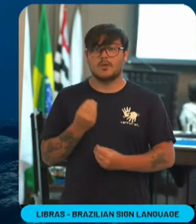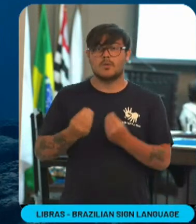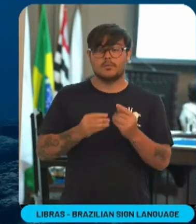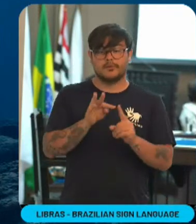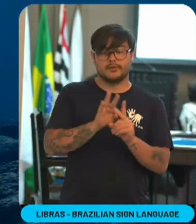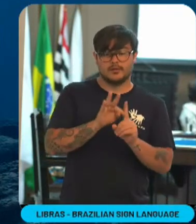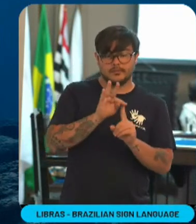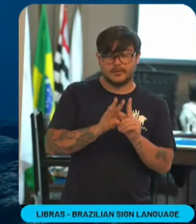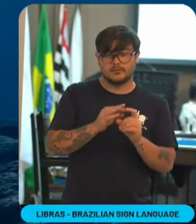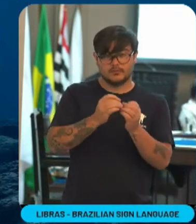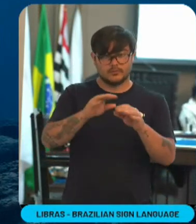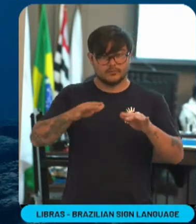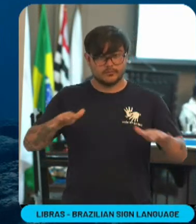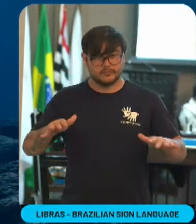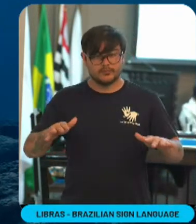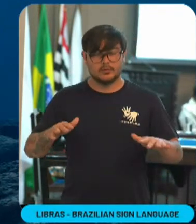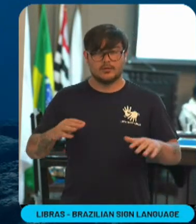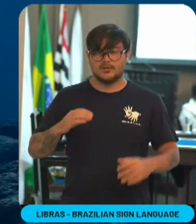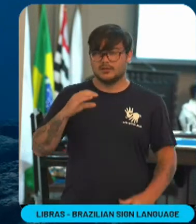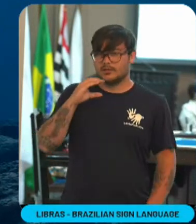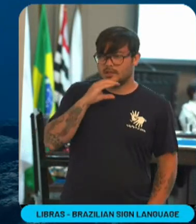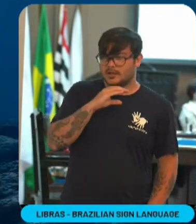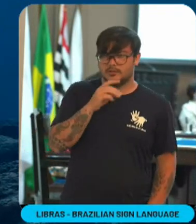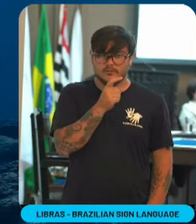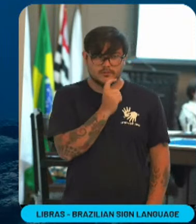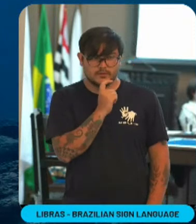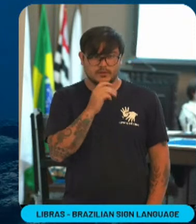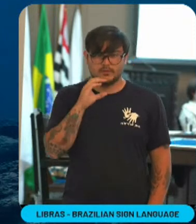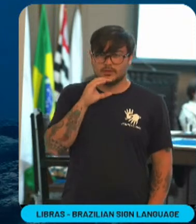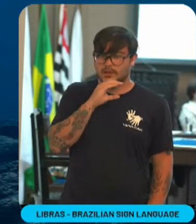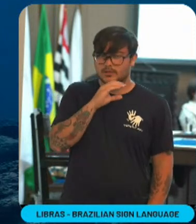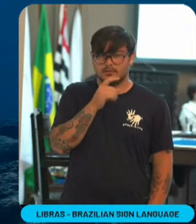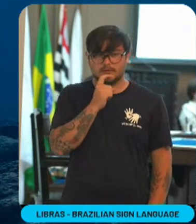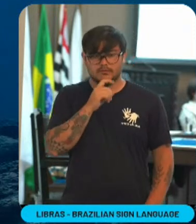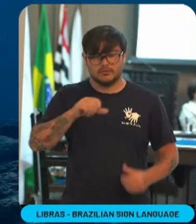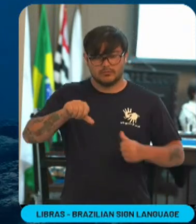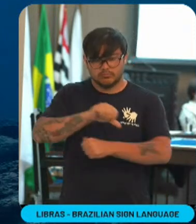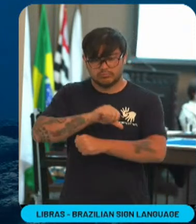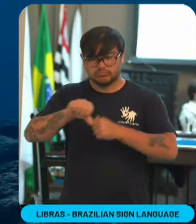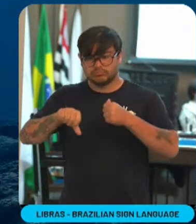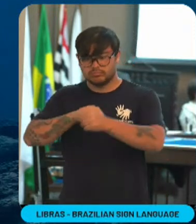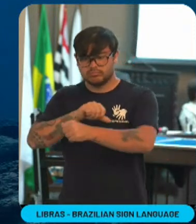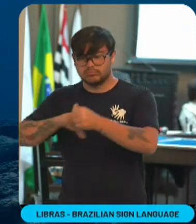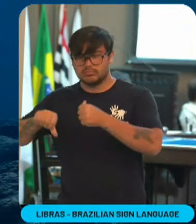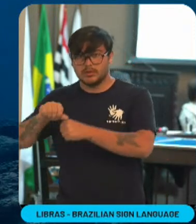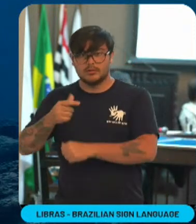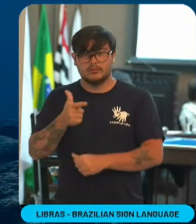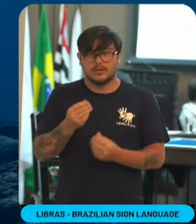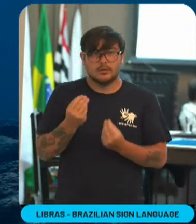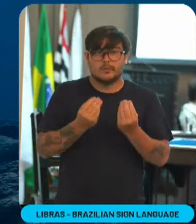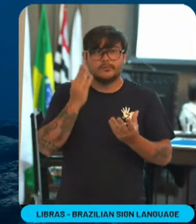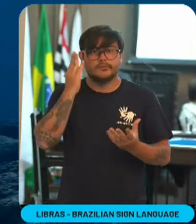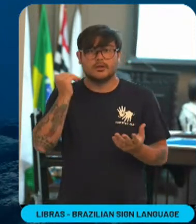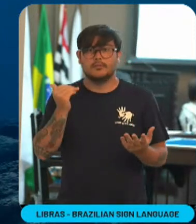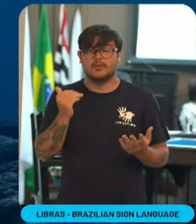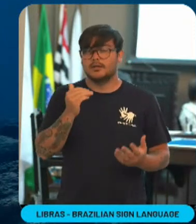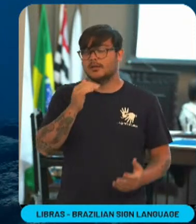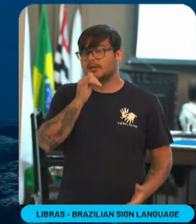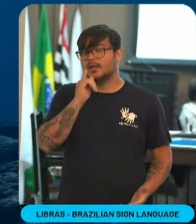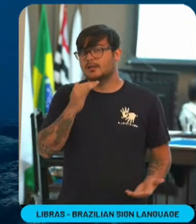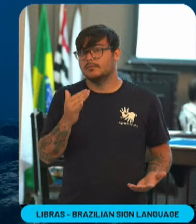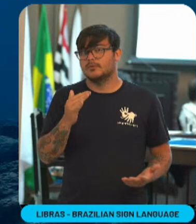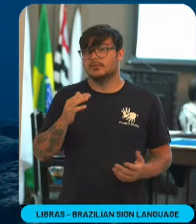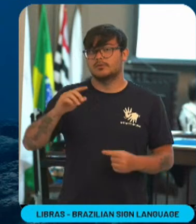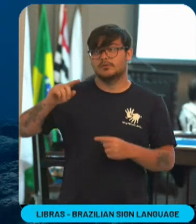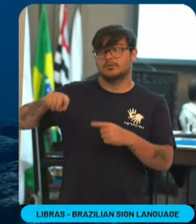1950, the behavior of water temperature in Pacific. You see that there's no standard, and therefore the